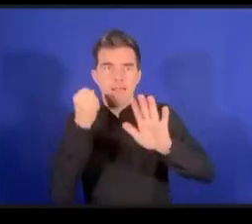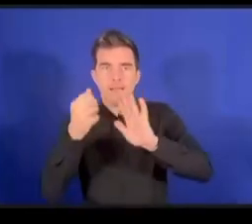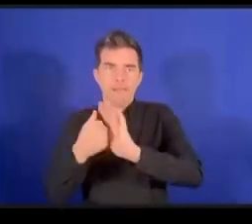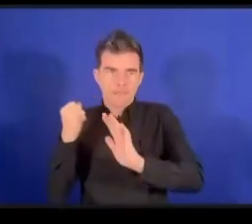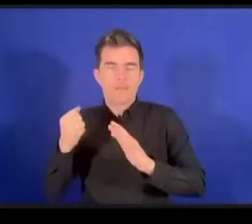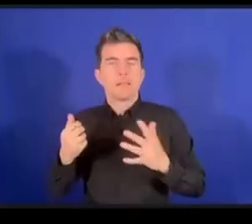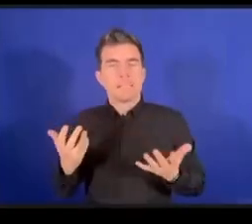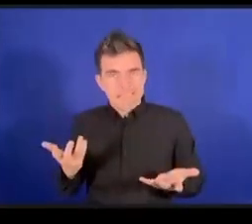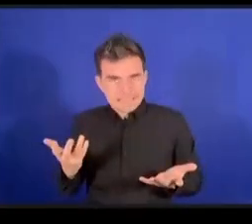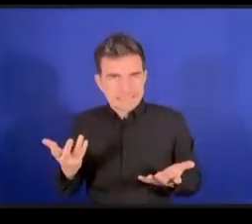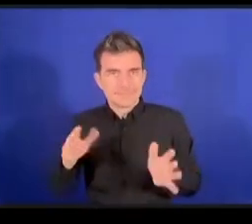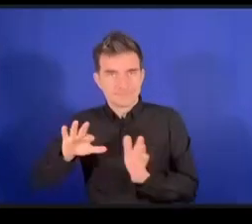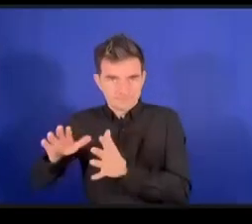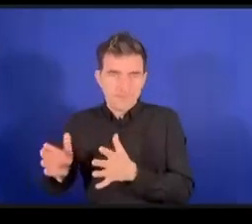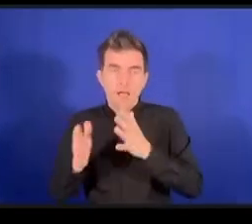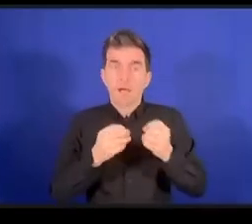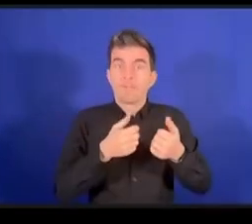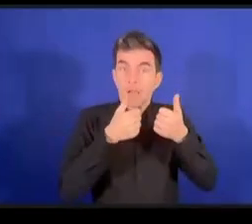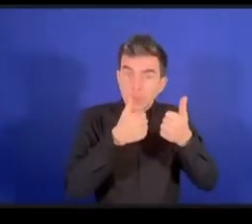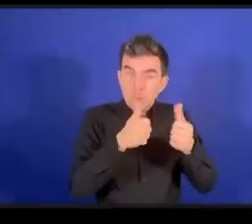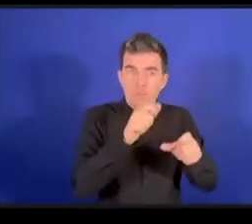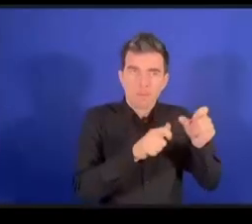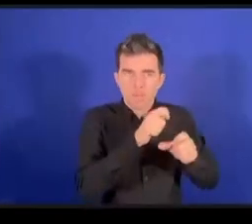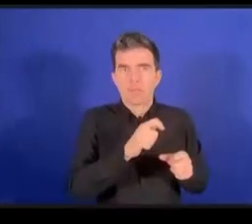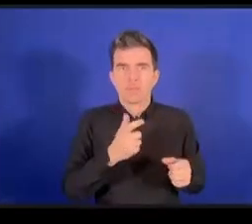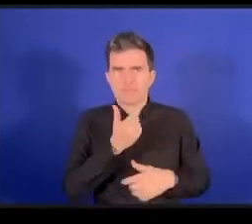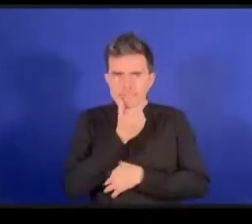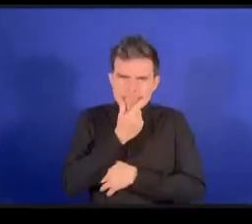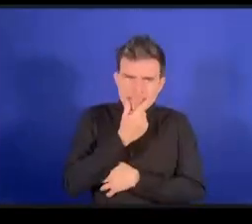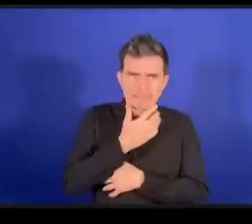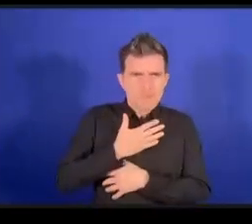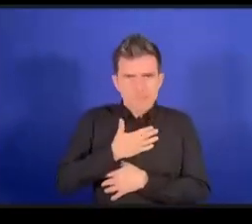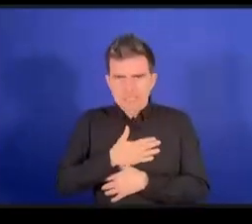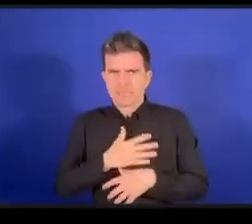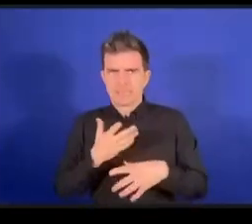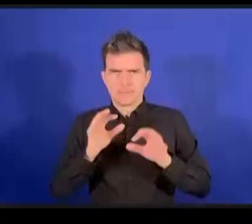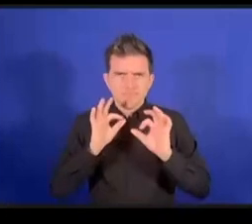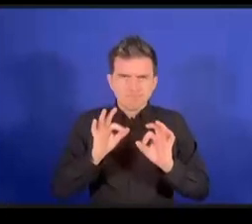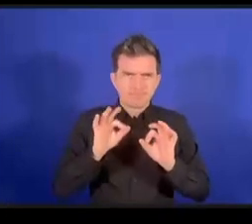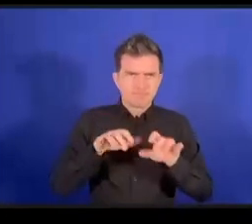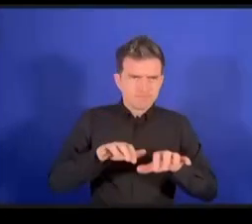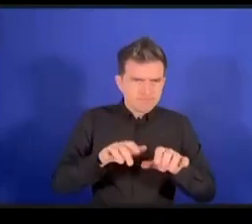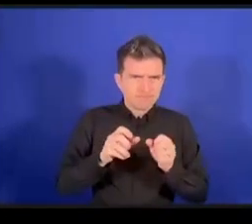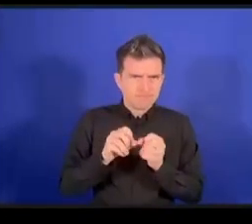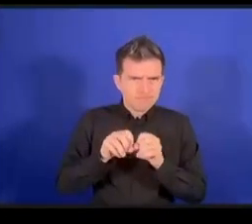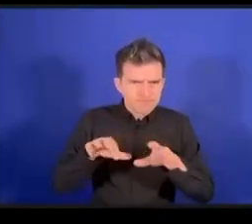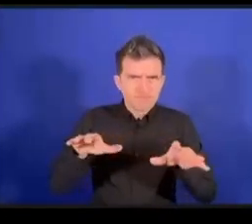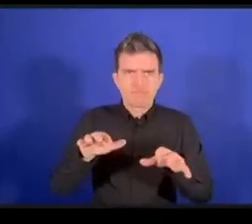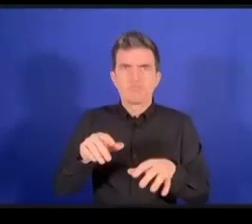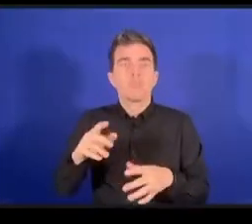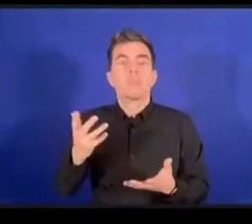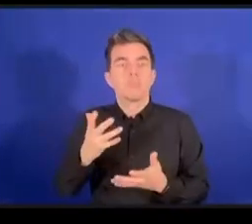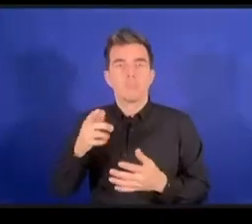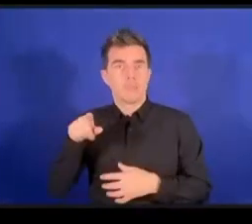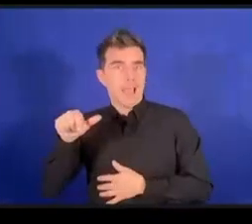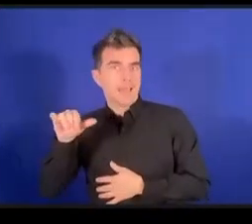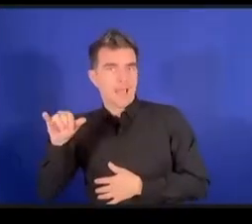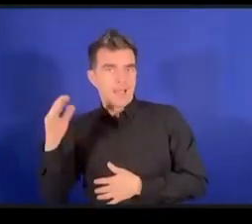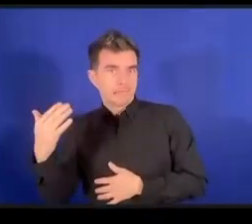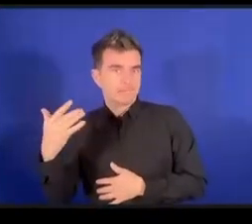everybody, are using artificial intelligence to detect these guys, to thwart their actions, to detect how they behave, and so